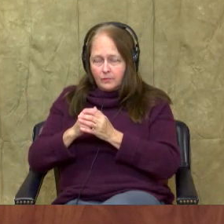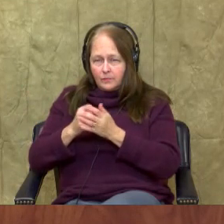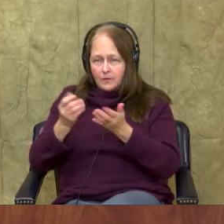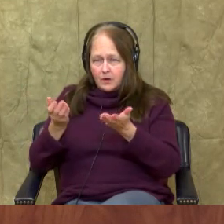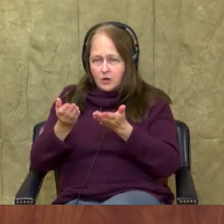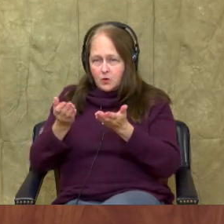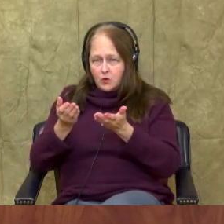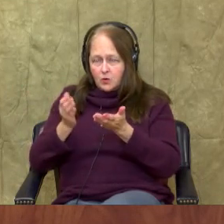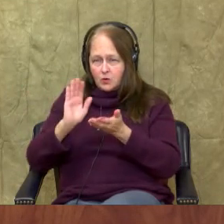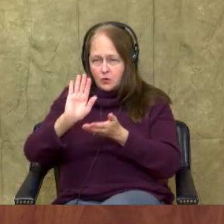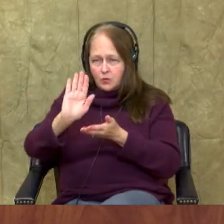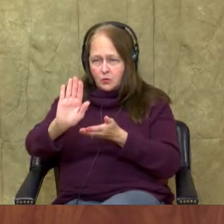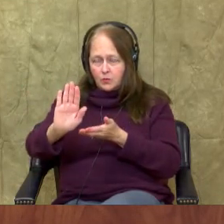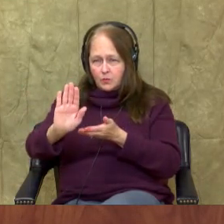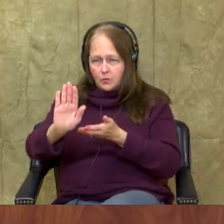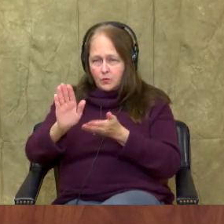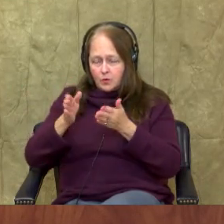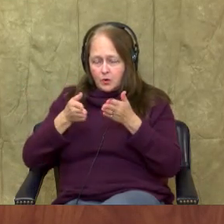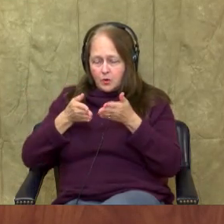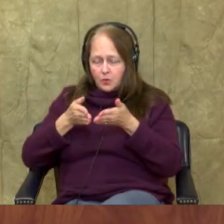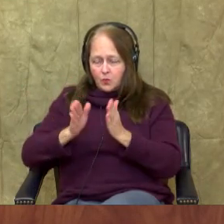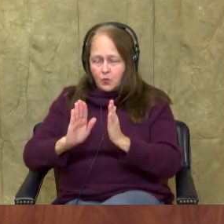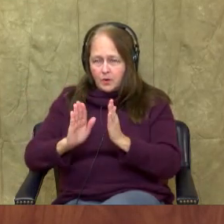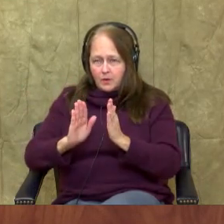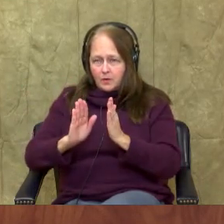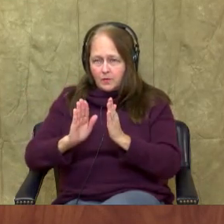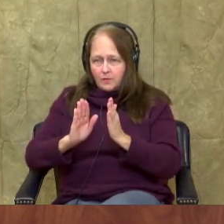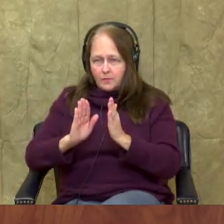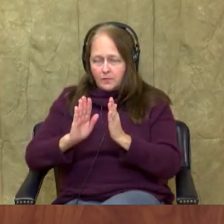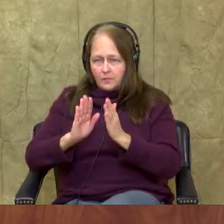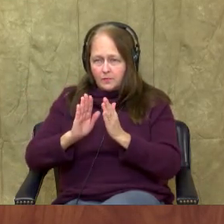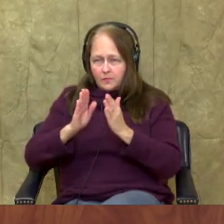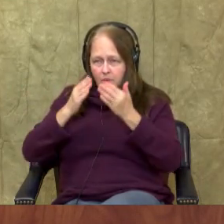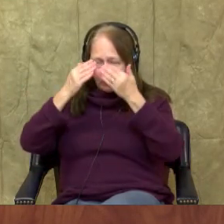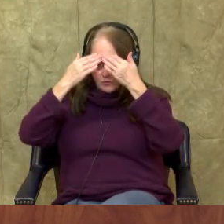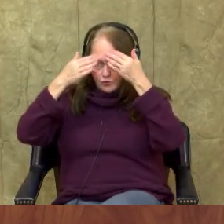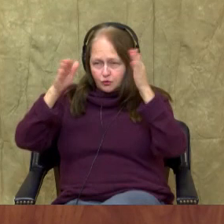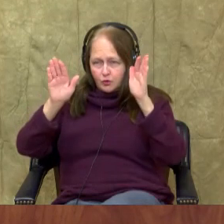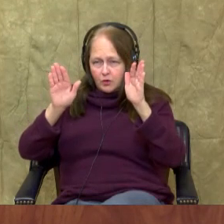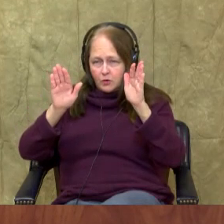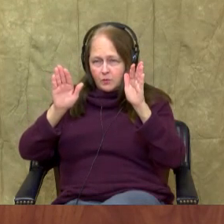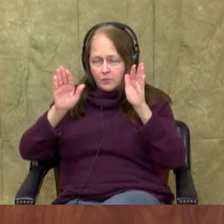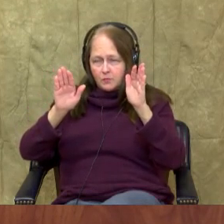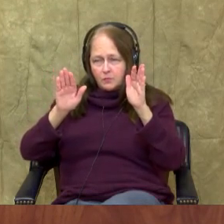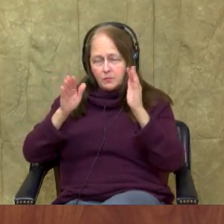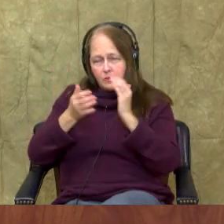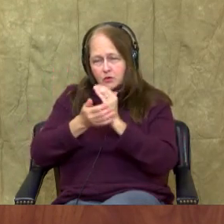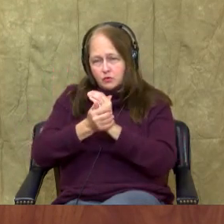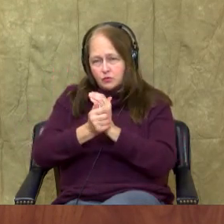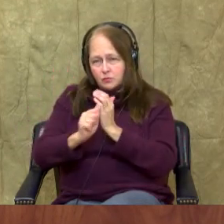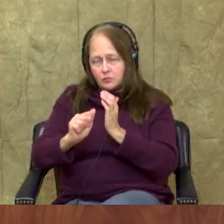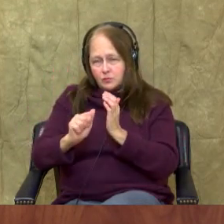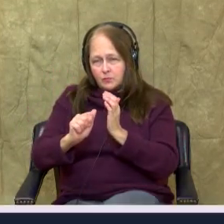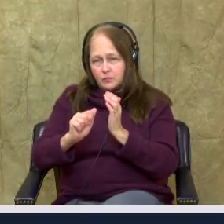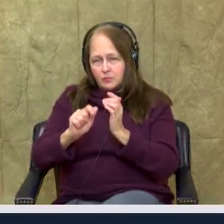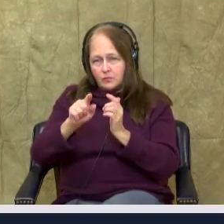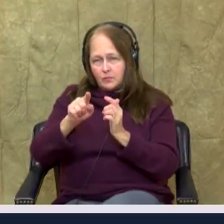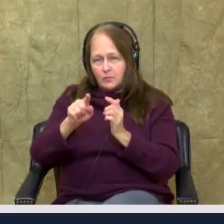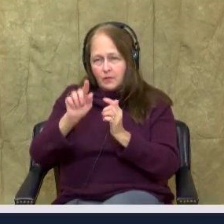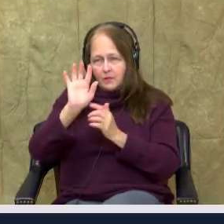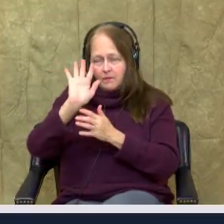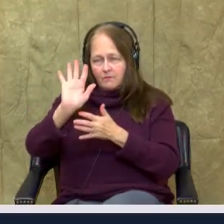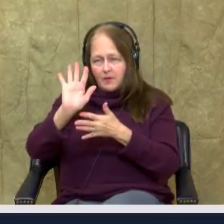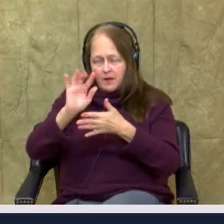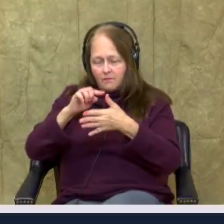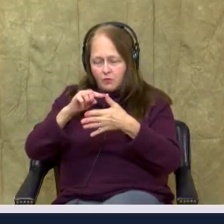here is your way of dealing with the general strategy, okay? First, you need to think about the 5